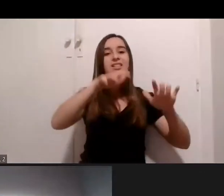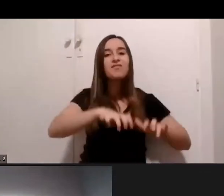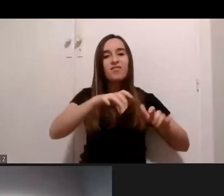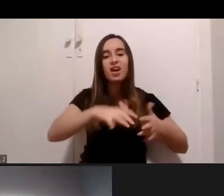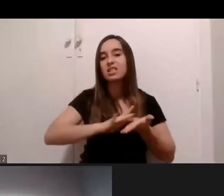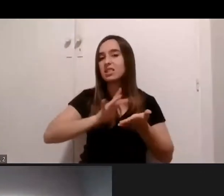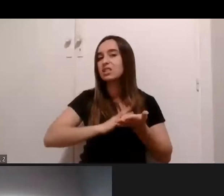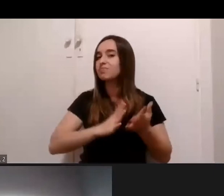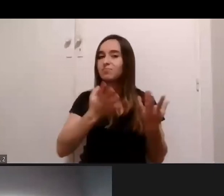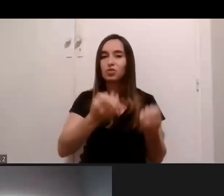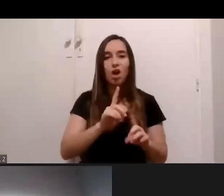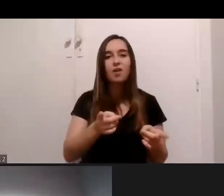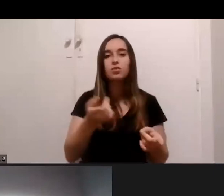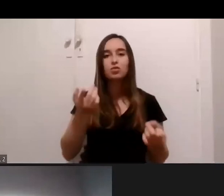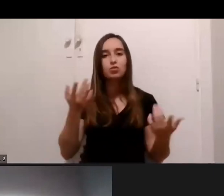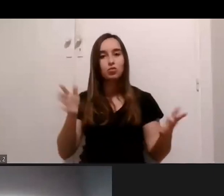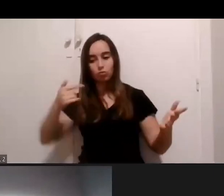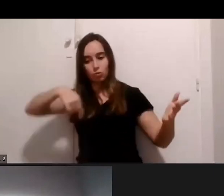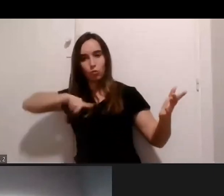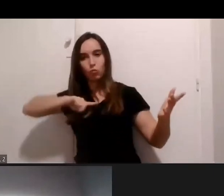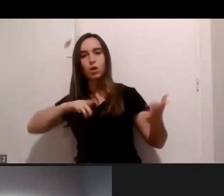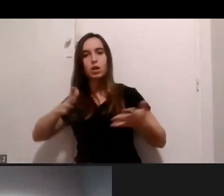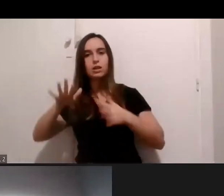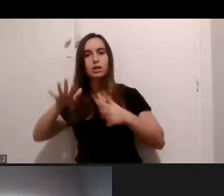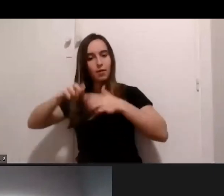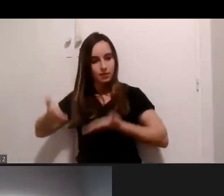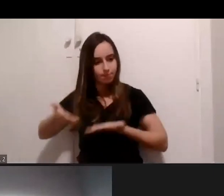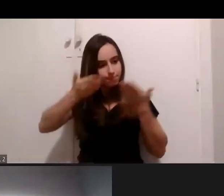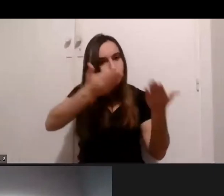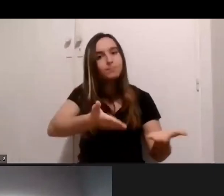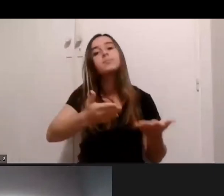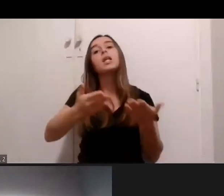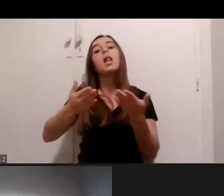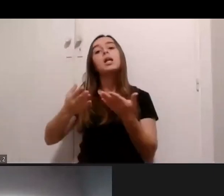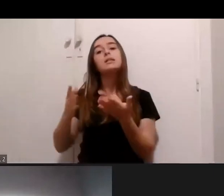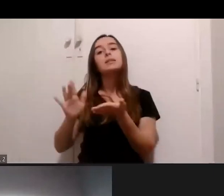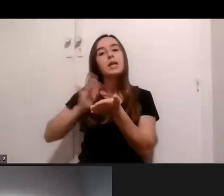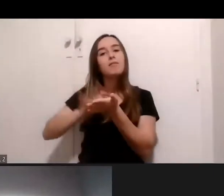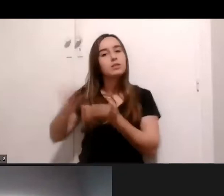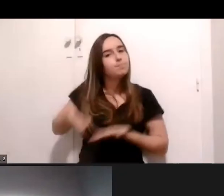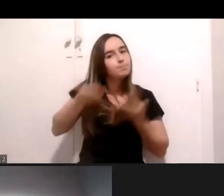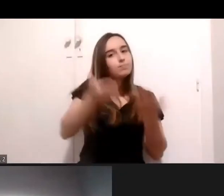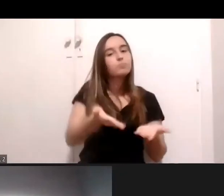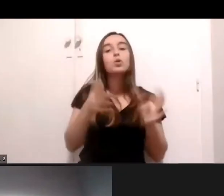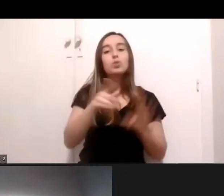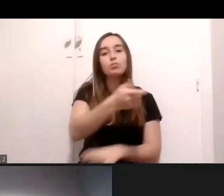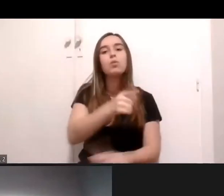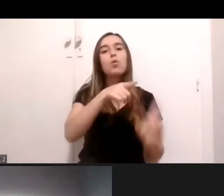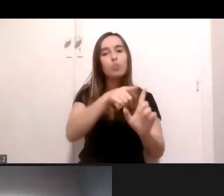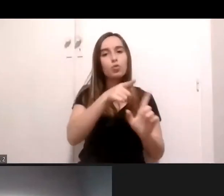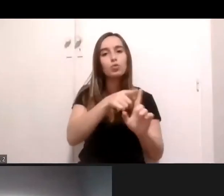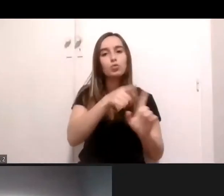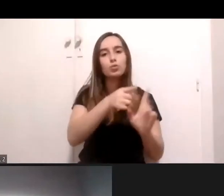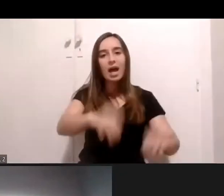laptop or tablet for them to use. So, but there is still quite